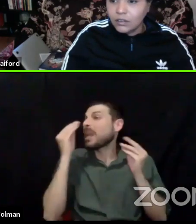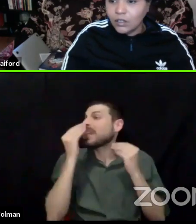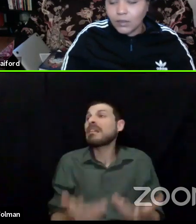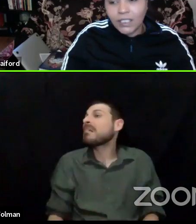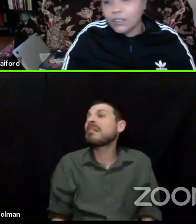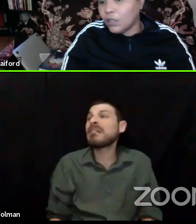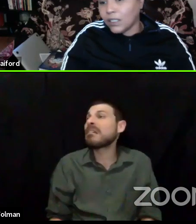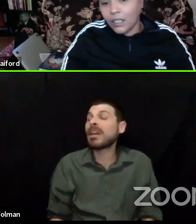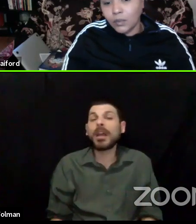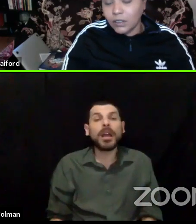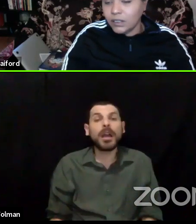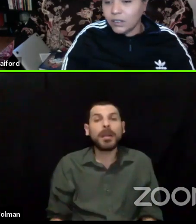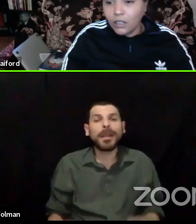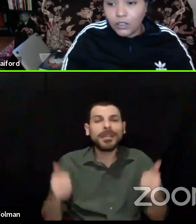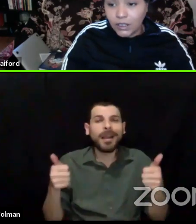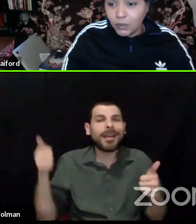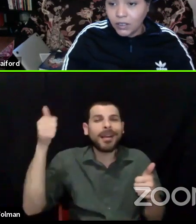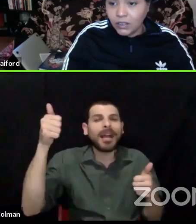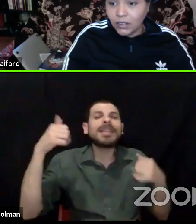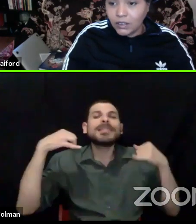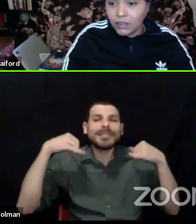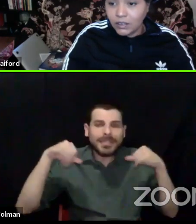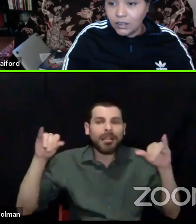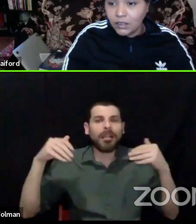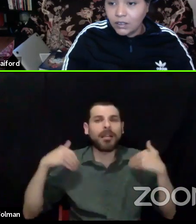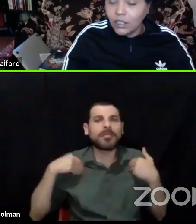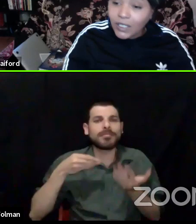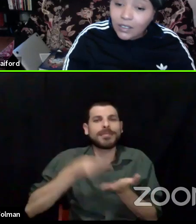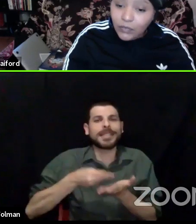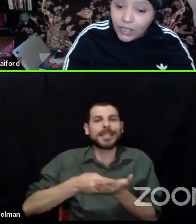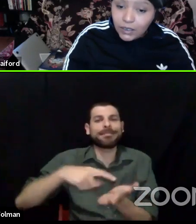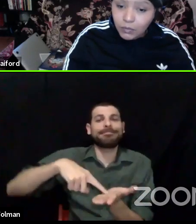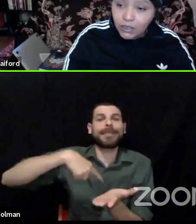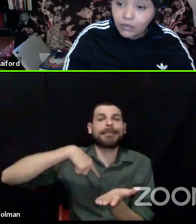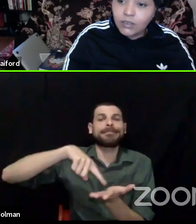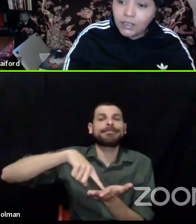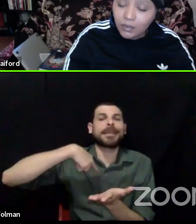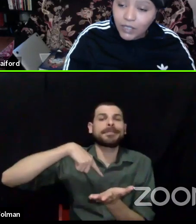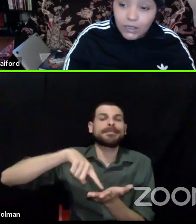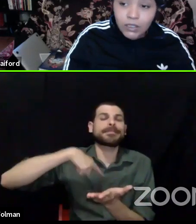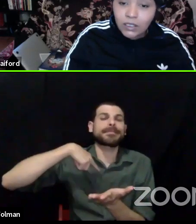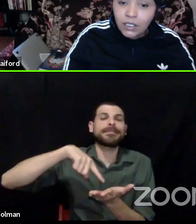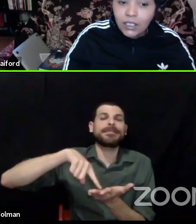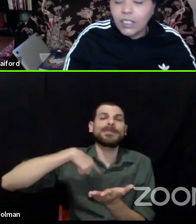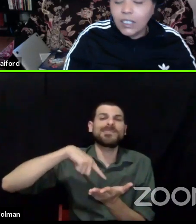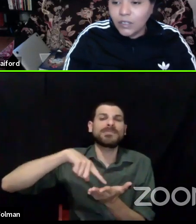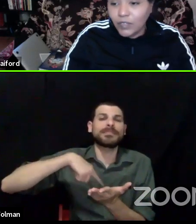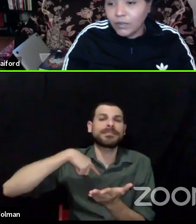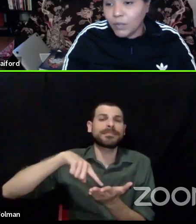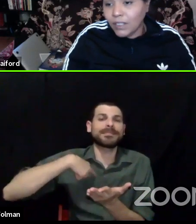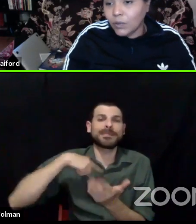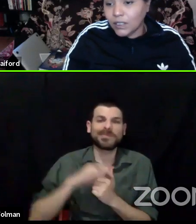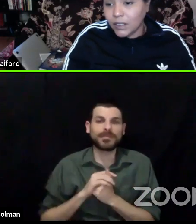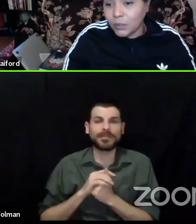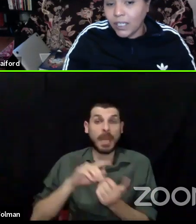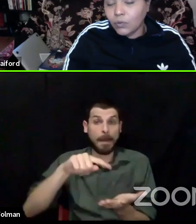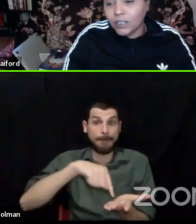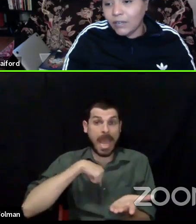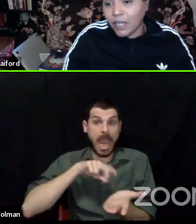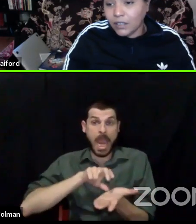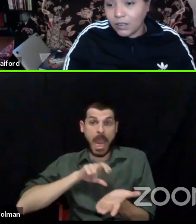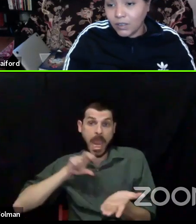You know what I'm saying? No accountability, no transparency, no investment. If there was an investment, even if everybody was getting